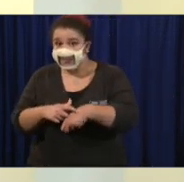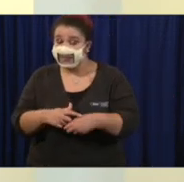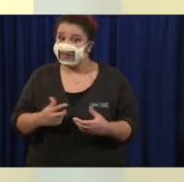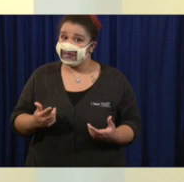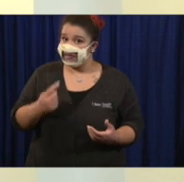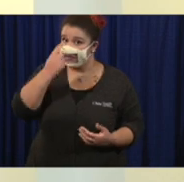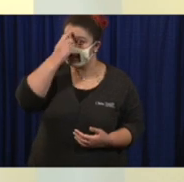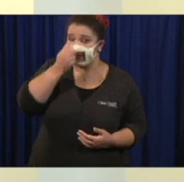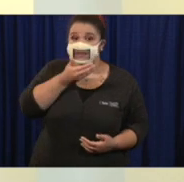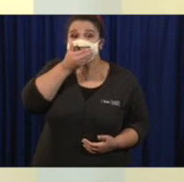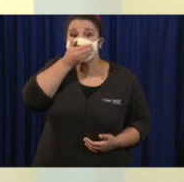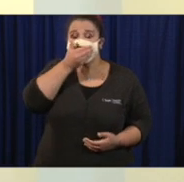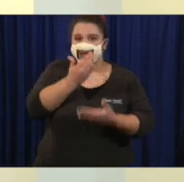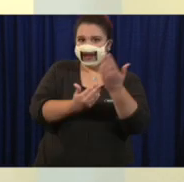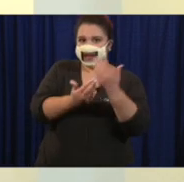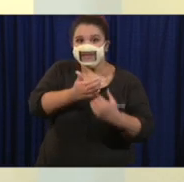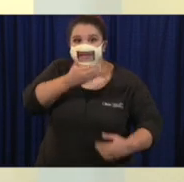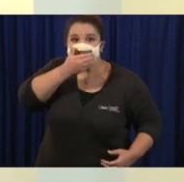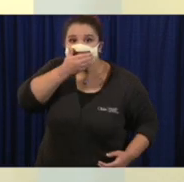good enough?